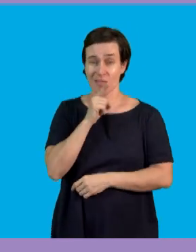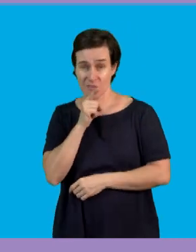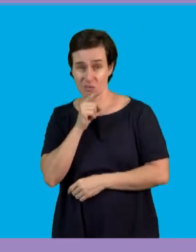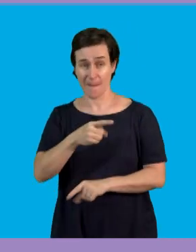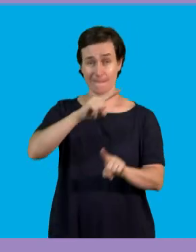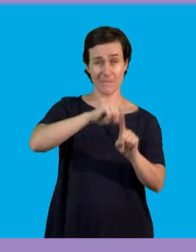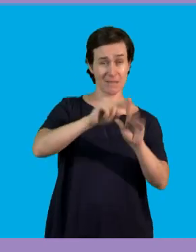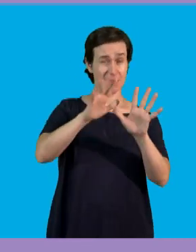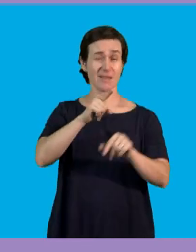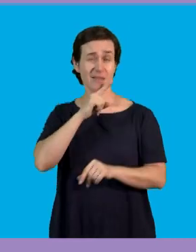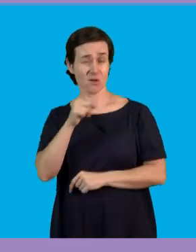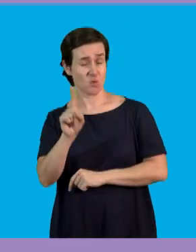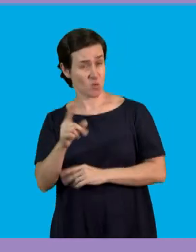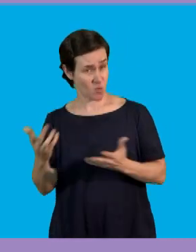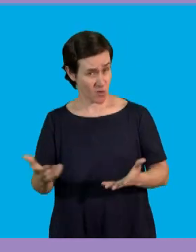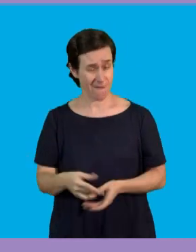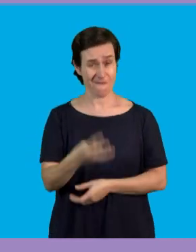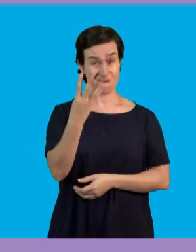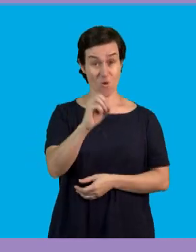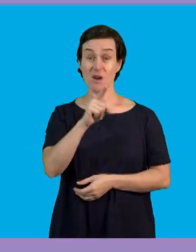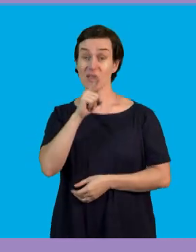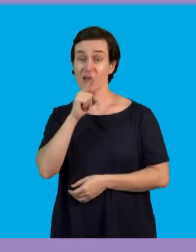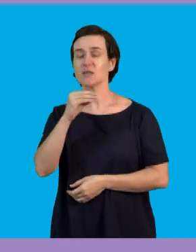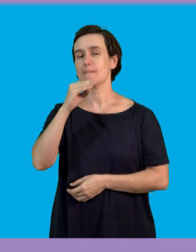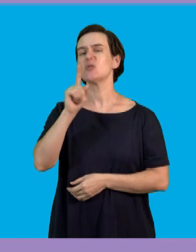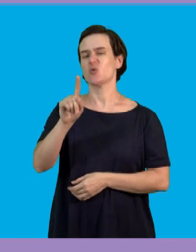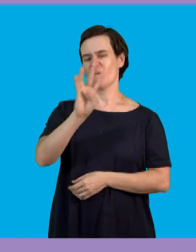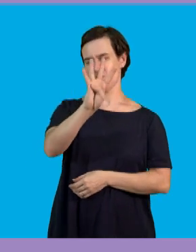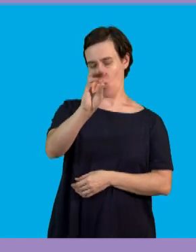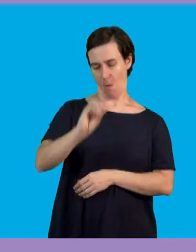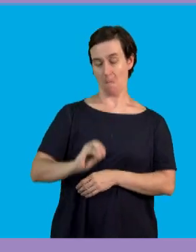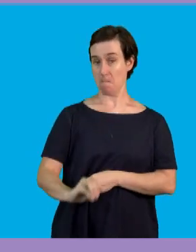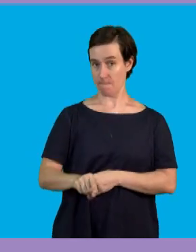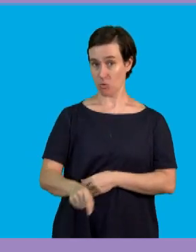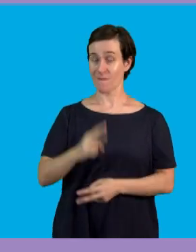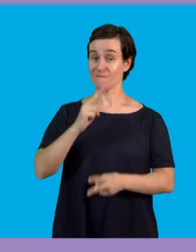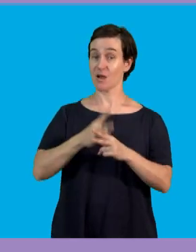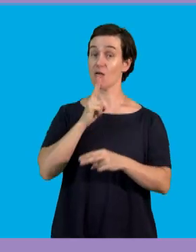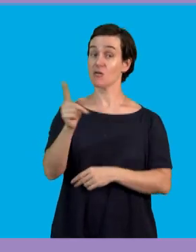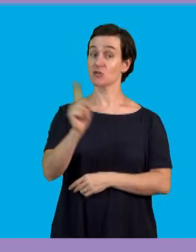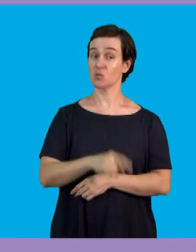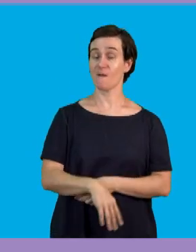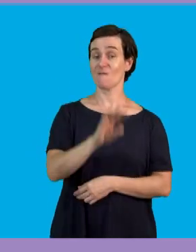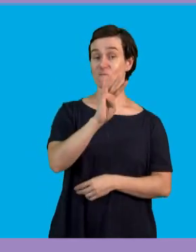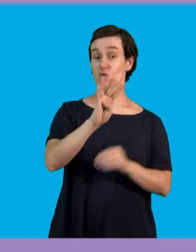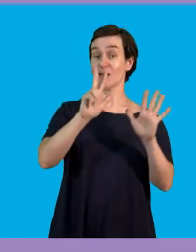with 10,000, and that will give us a 40,000, giving us a final answer of